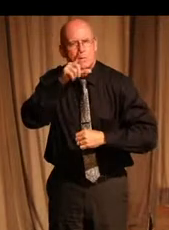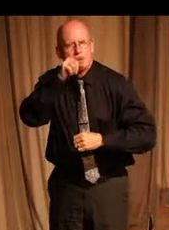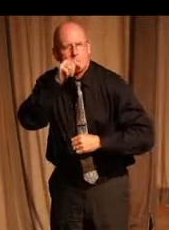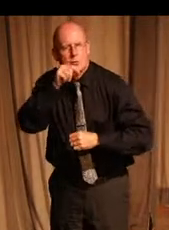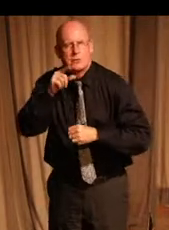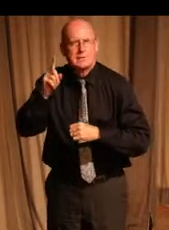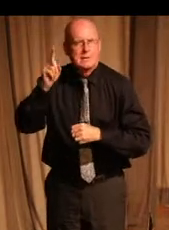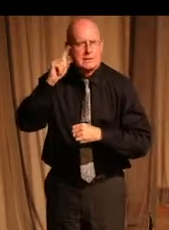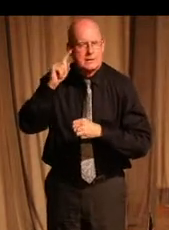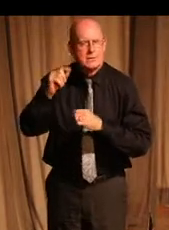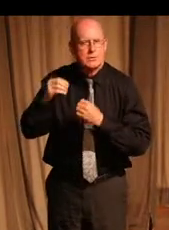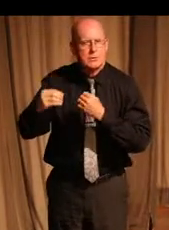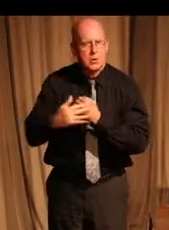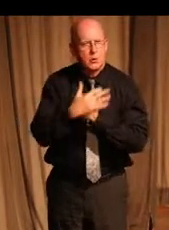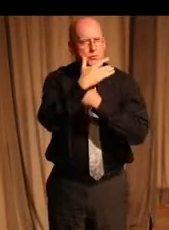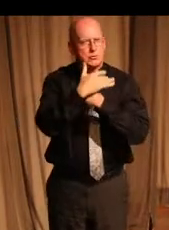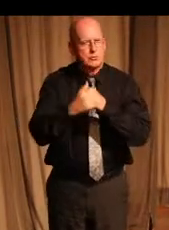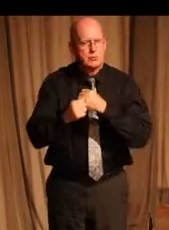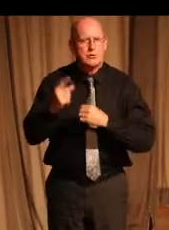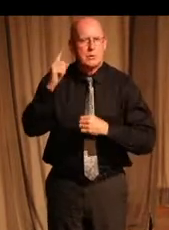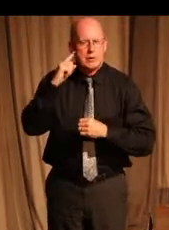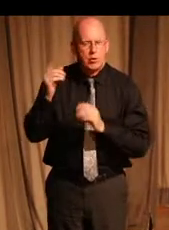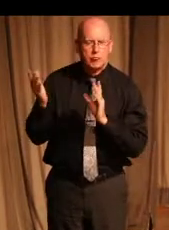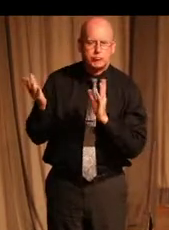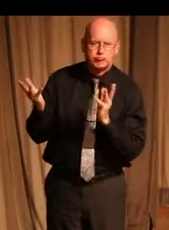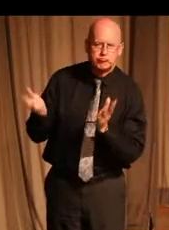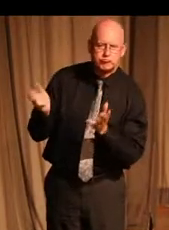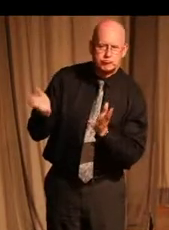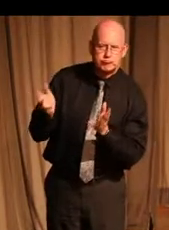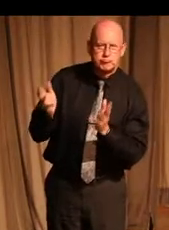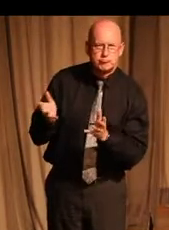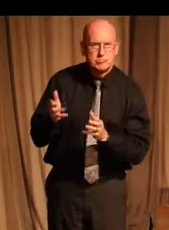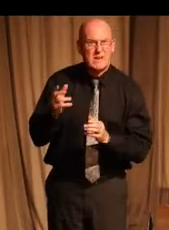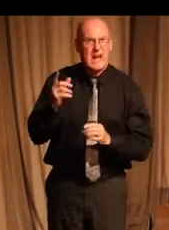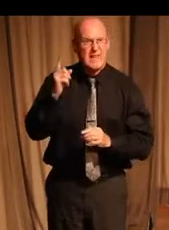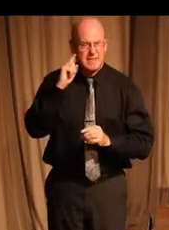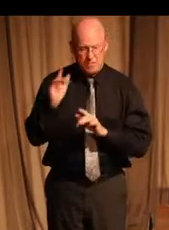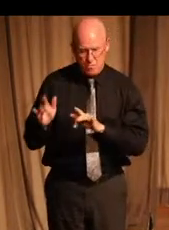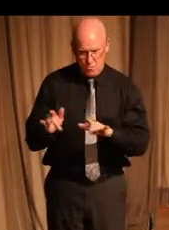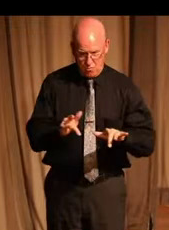our conversations. I think audio is really powerful.